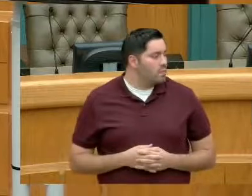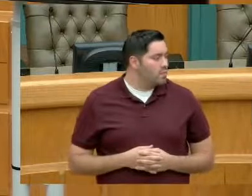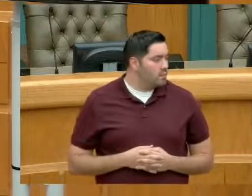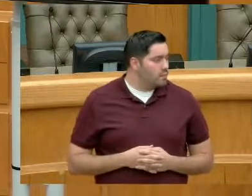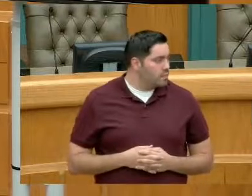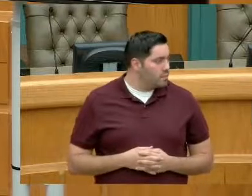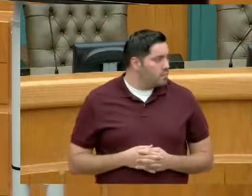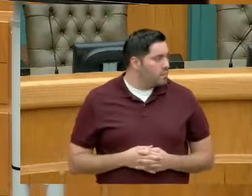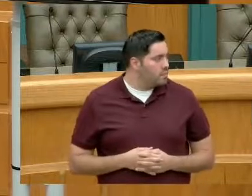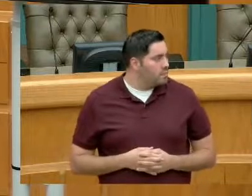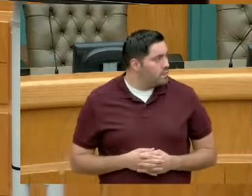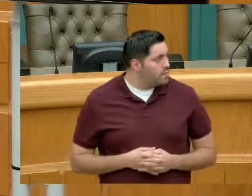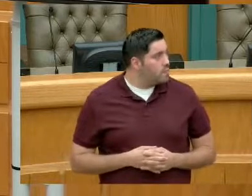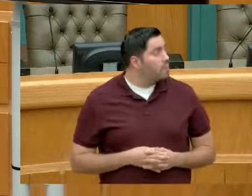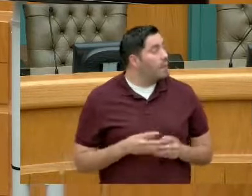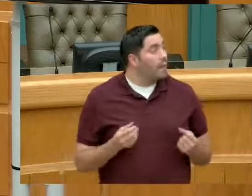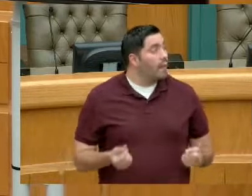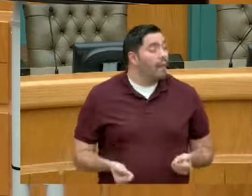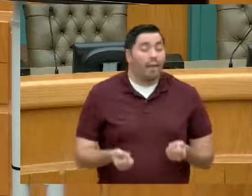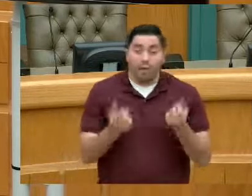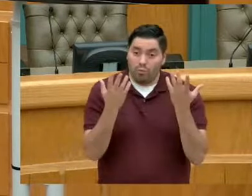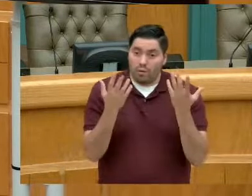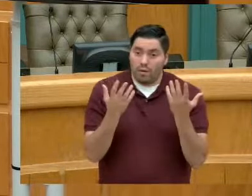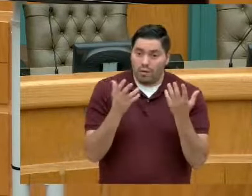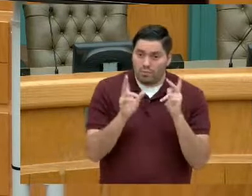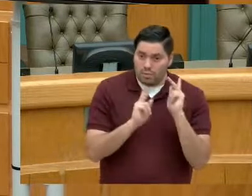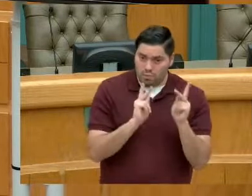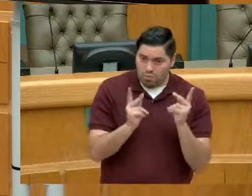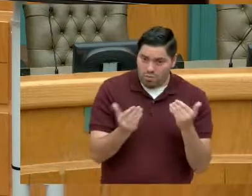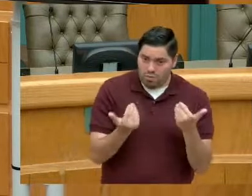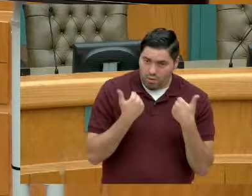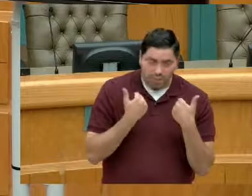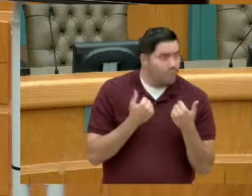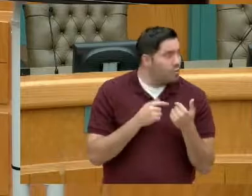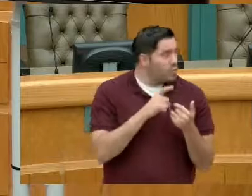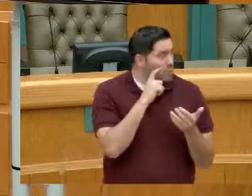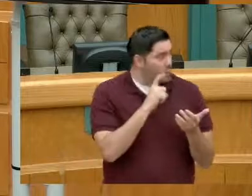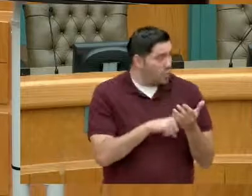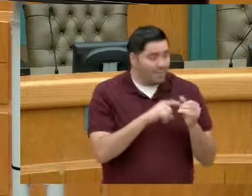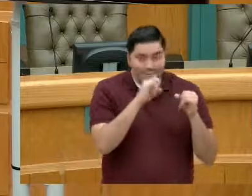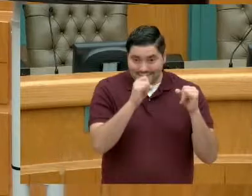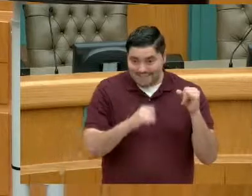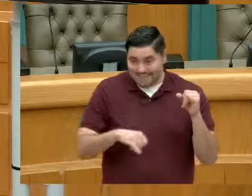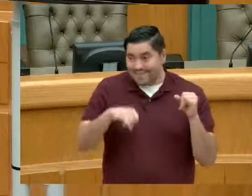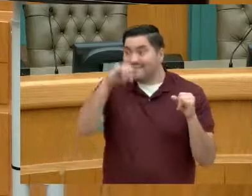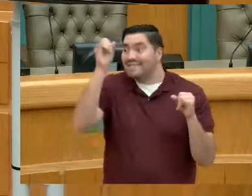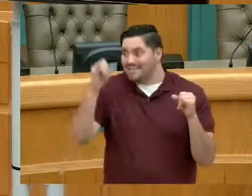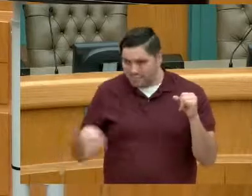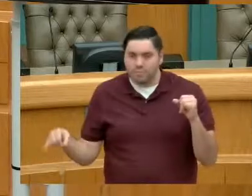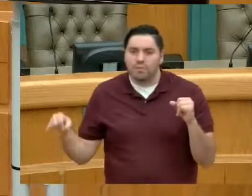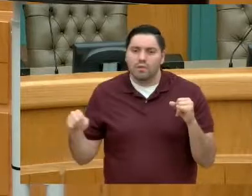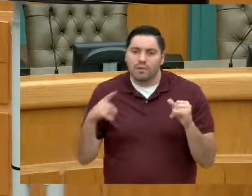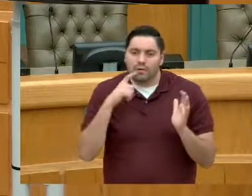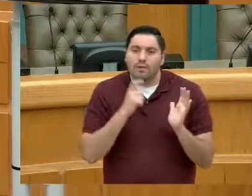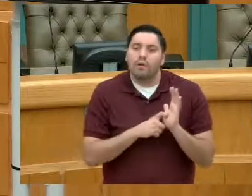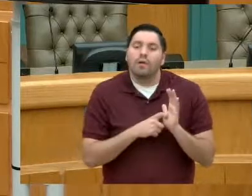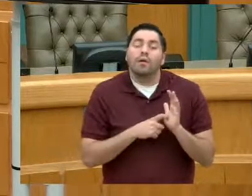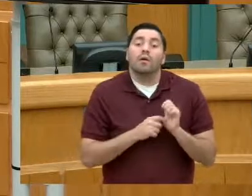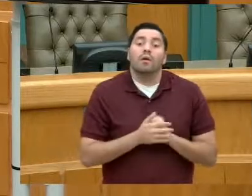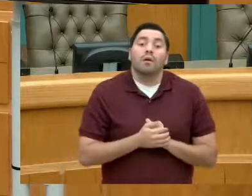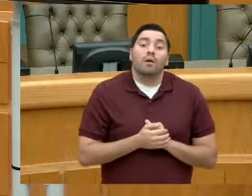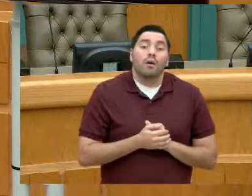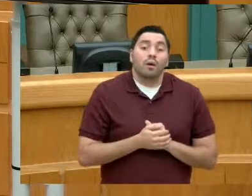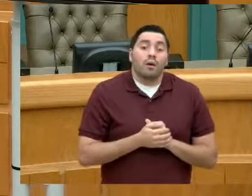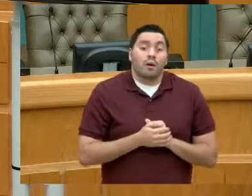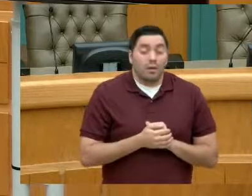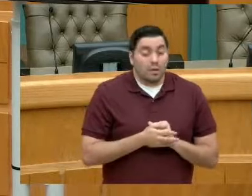Okay, and then let's look at the number of cases. This next graph here shows us that trend line as well. And you can see that we